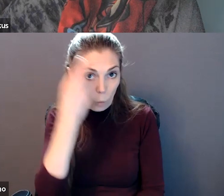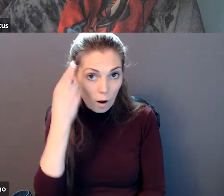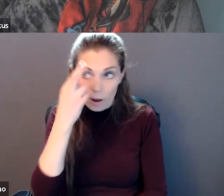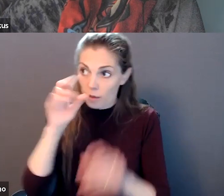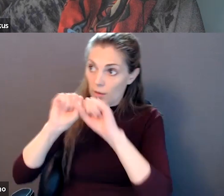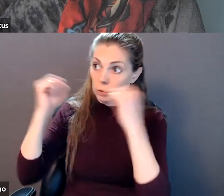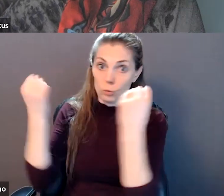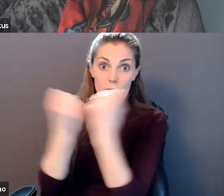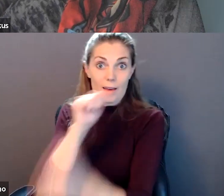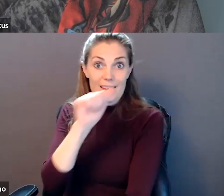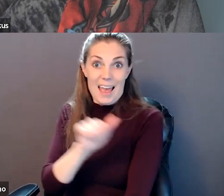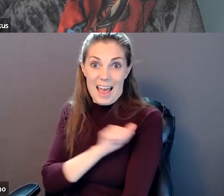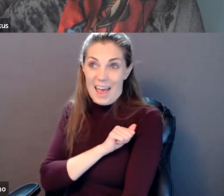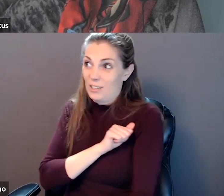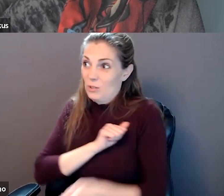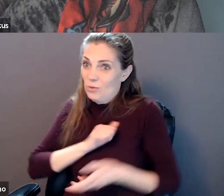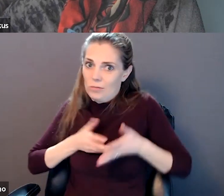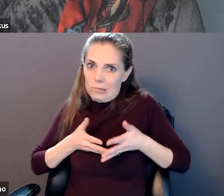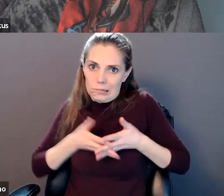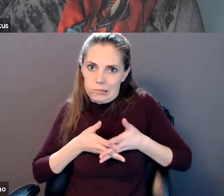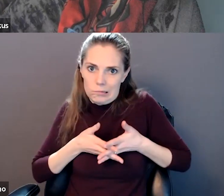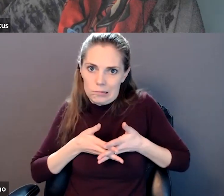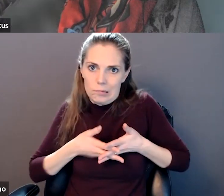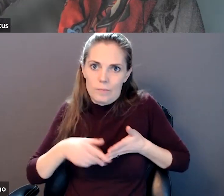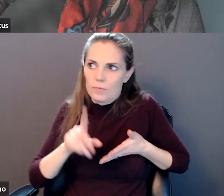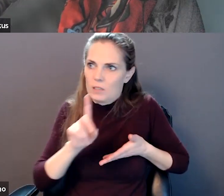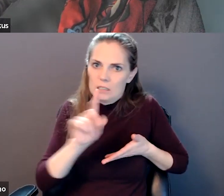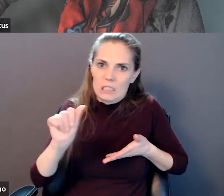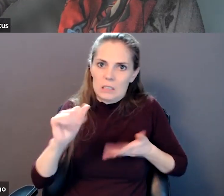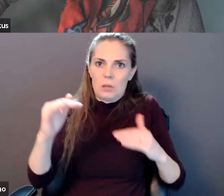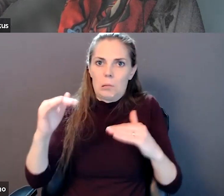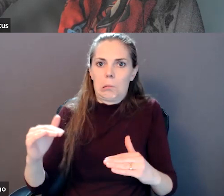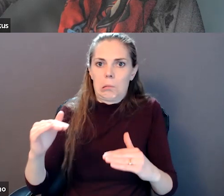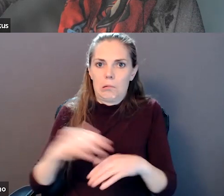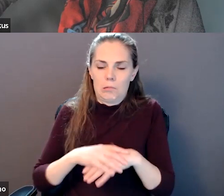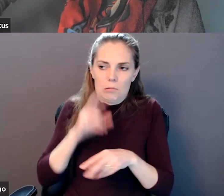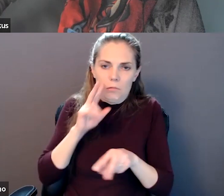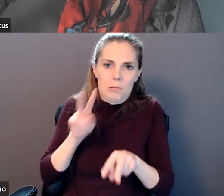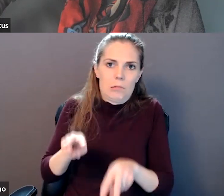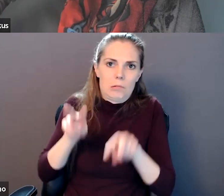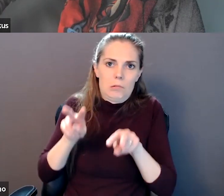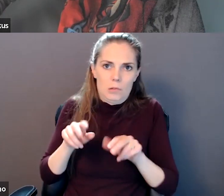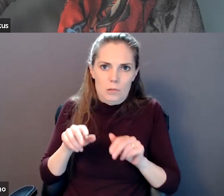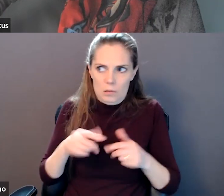that a disability was less than. It wasn't a term that I wanted to apply to myself.